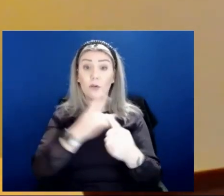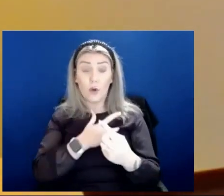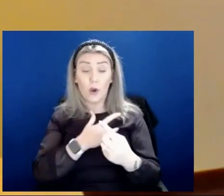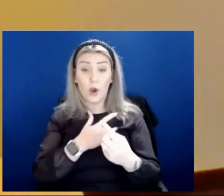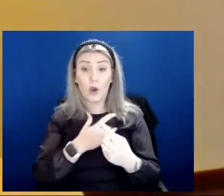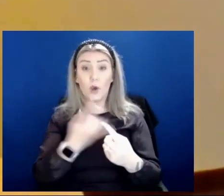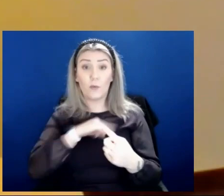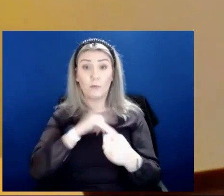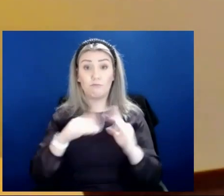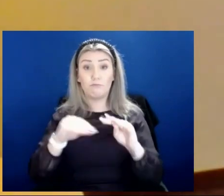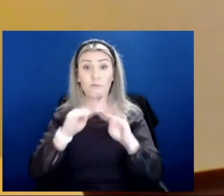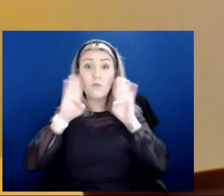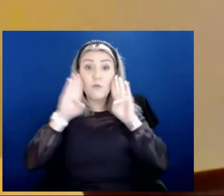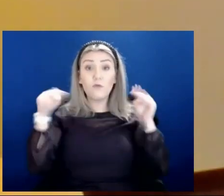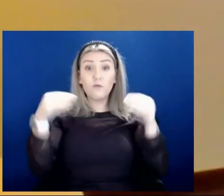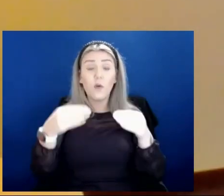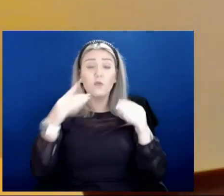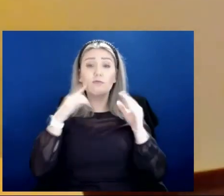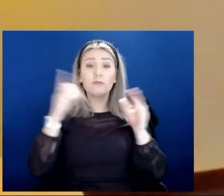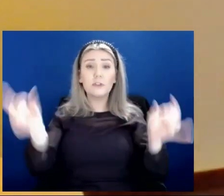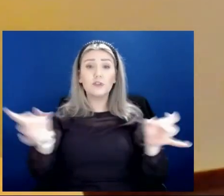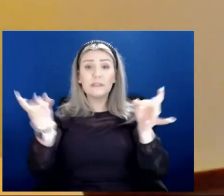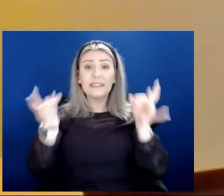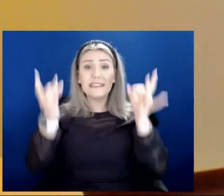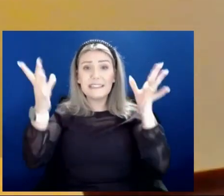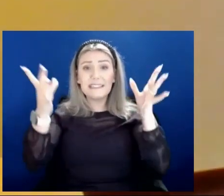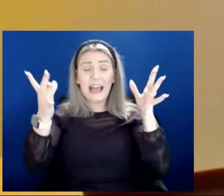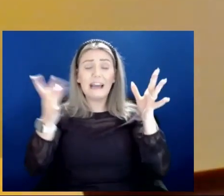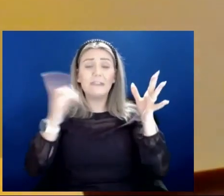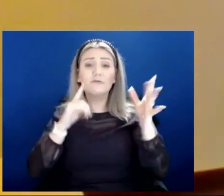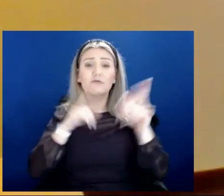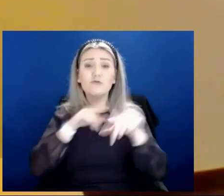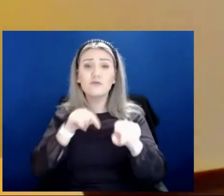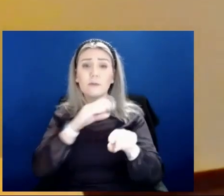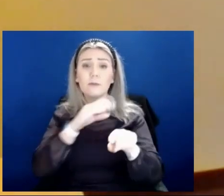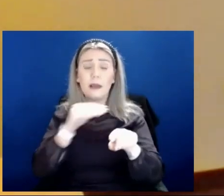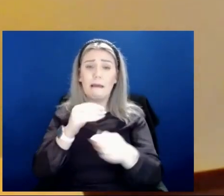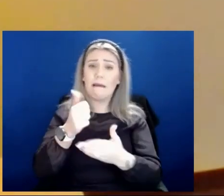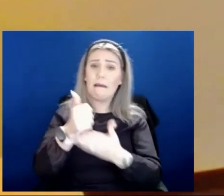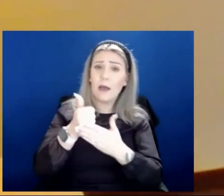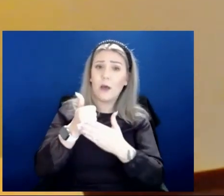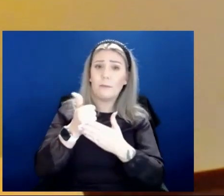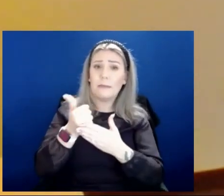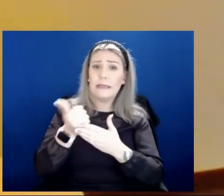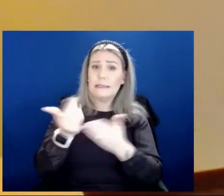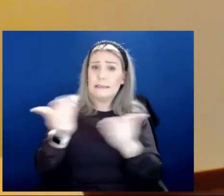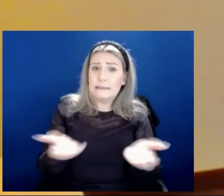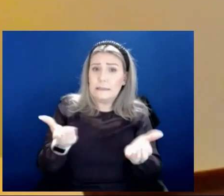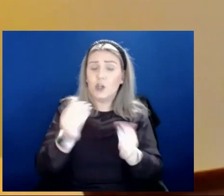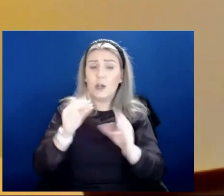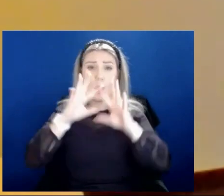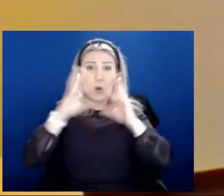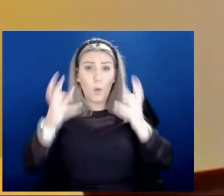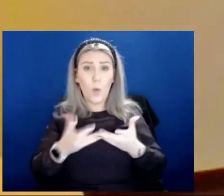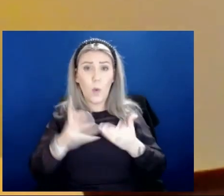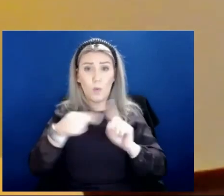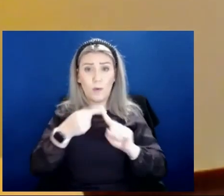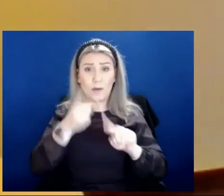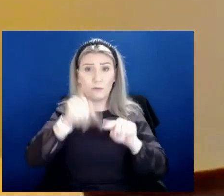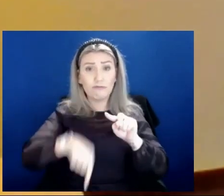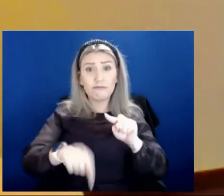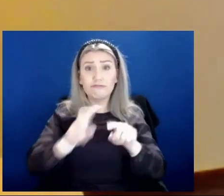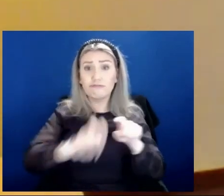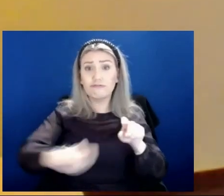more focused on disaster response and helping domestically and globally. But when we were not able to travel at the beginning